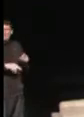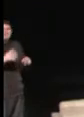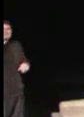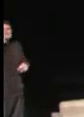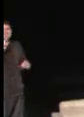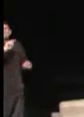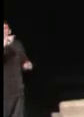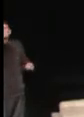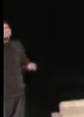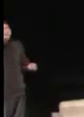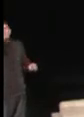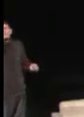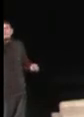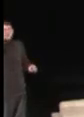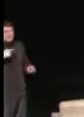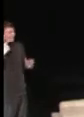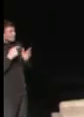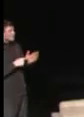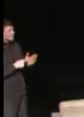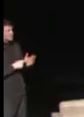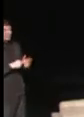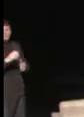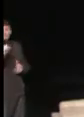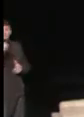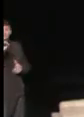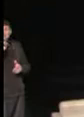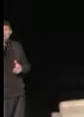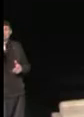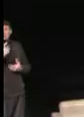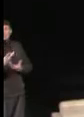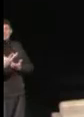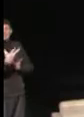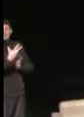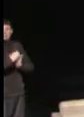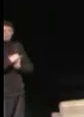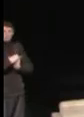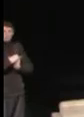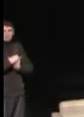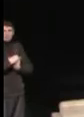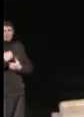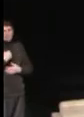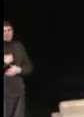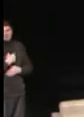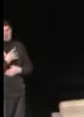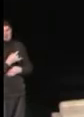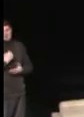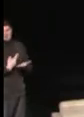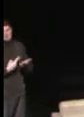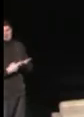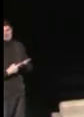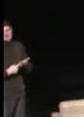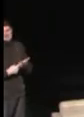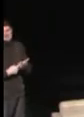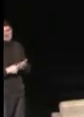such experience is social inclusion game that we've developed. And I really like highlighting this one because we have a lot